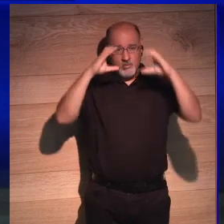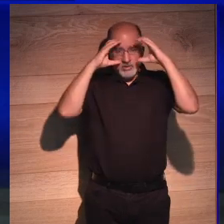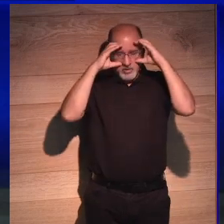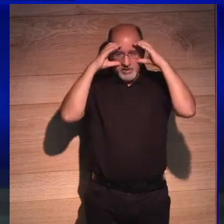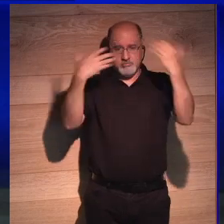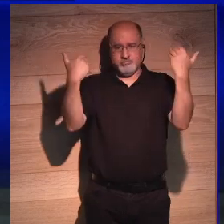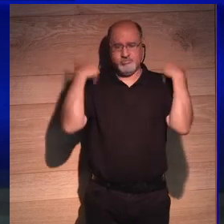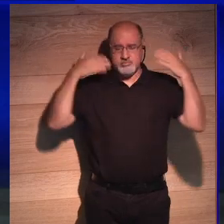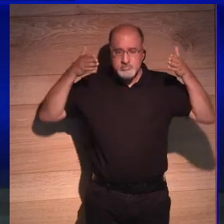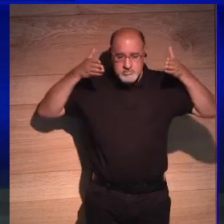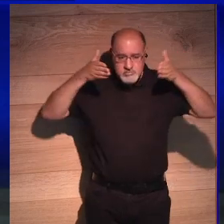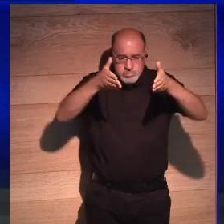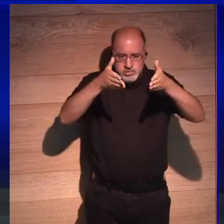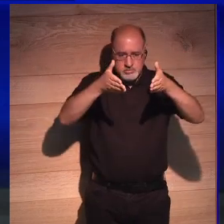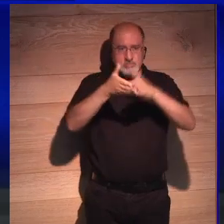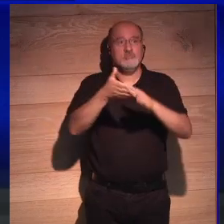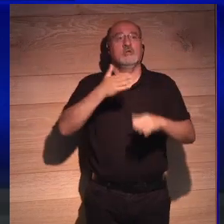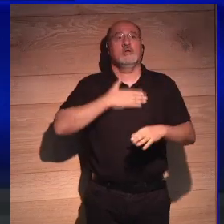for instance.